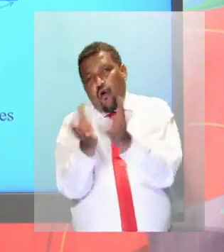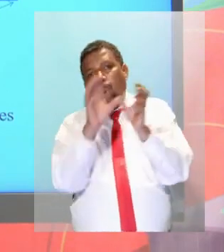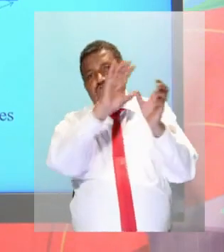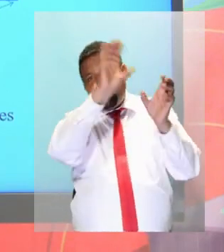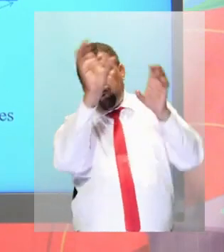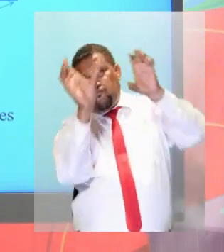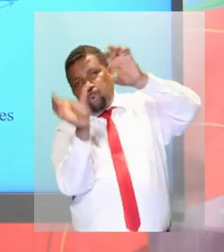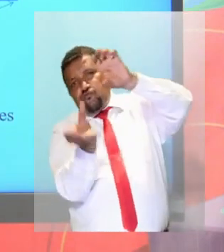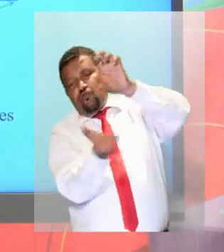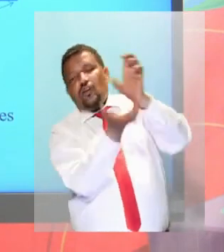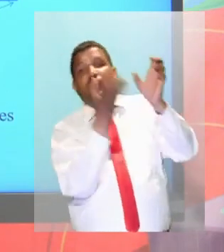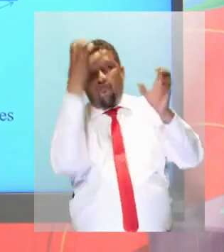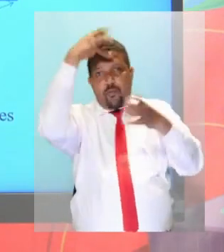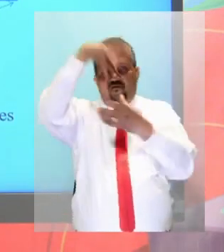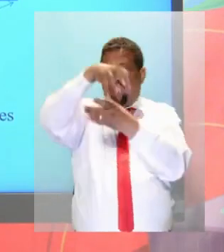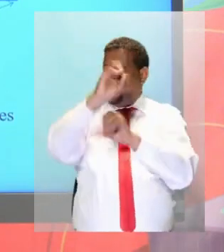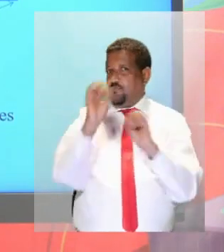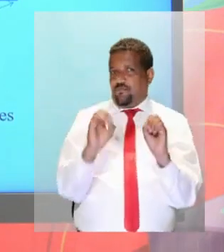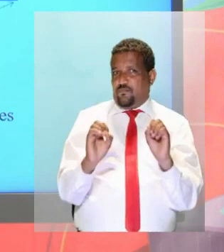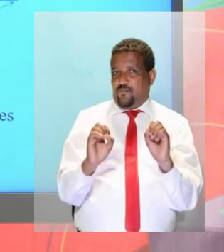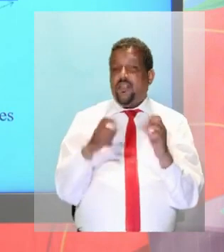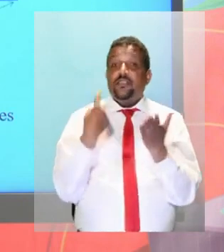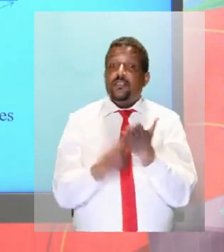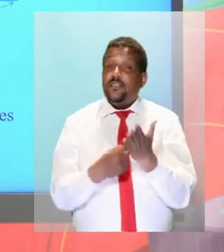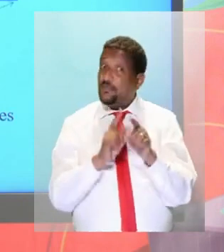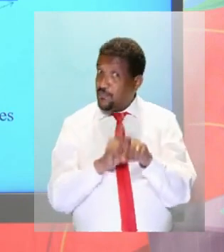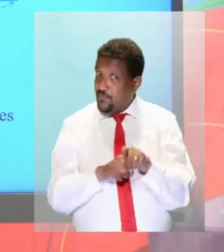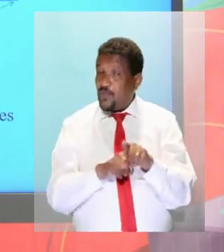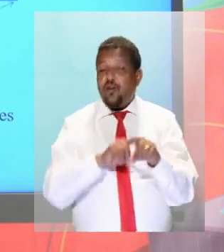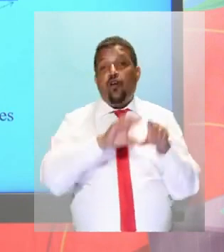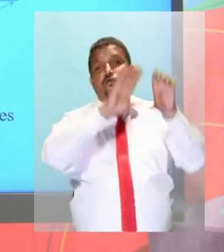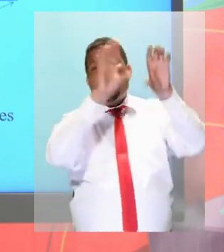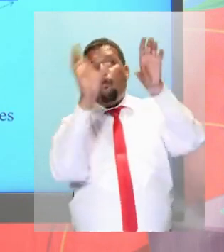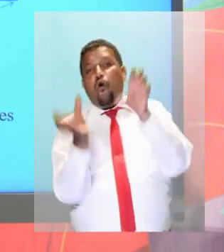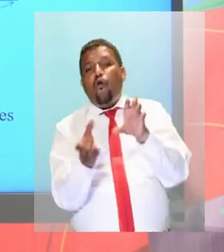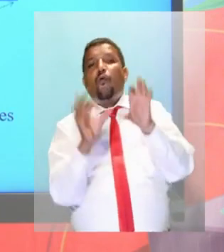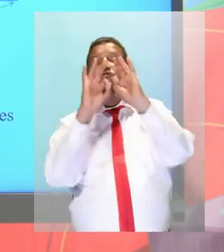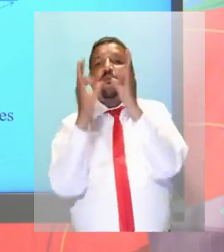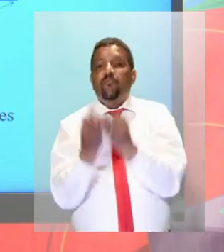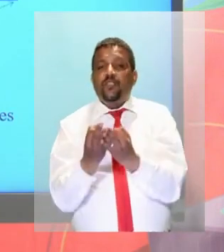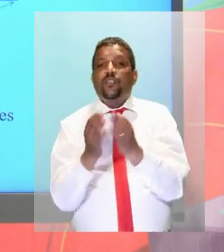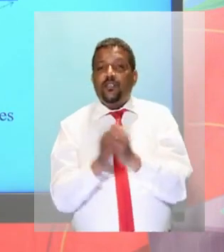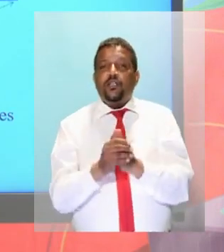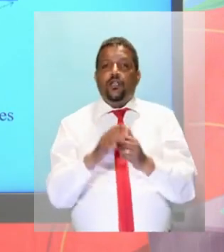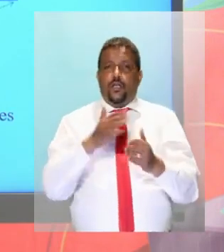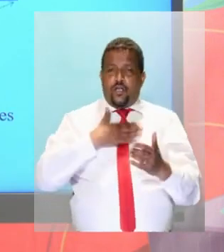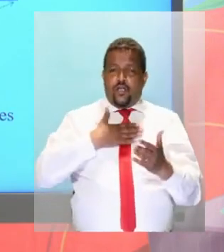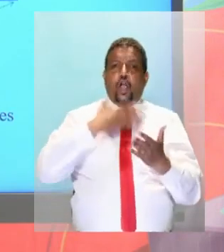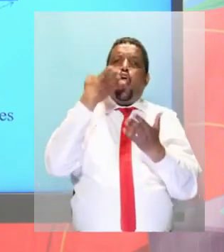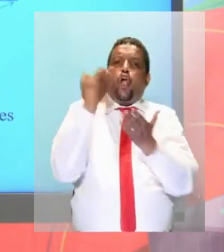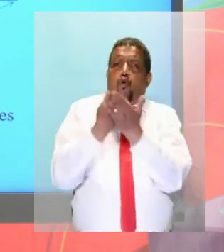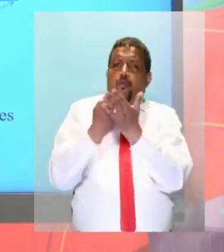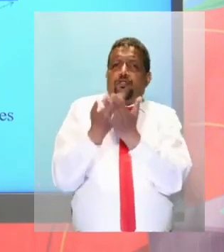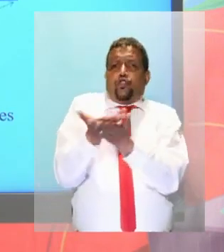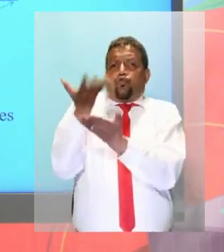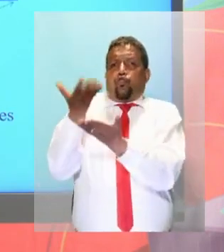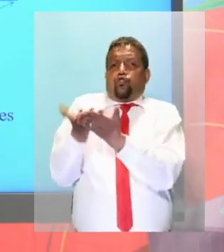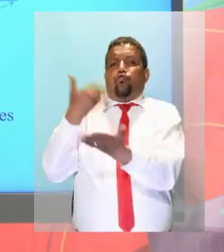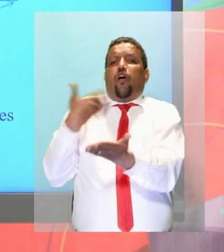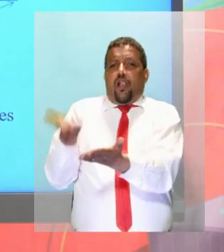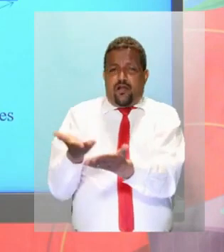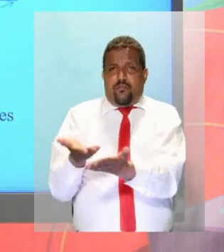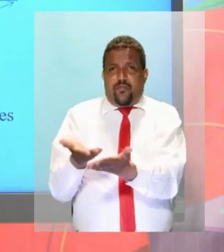no government. Now, let's see the flows. Households are owners of economic resources.